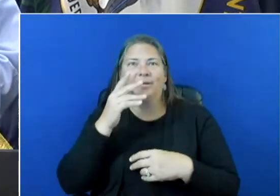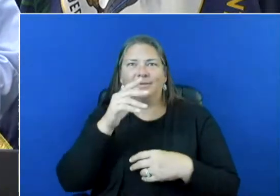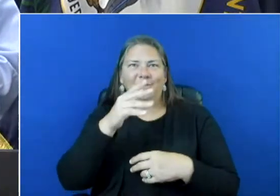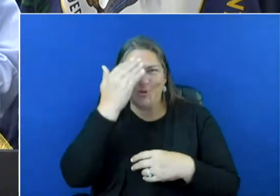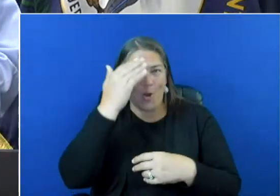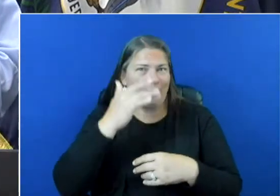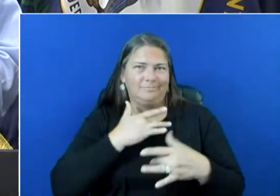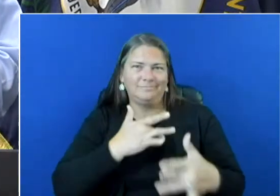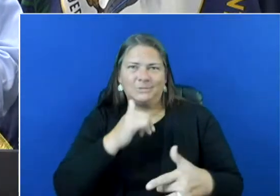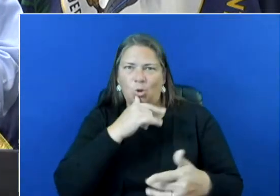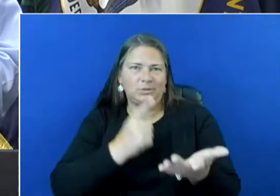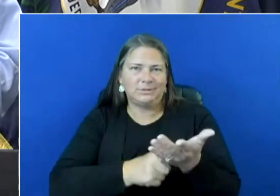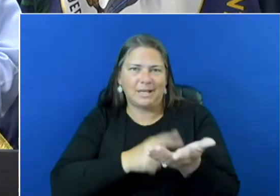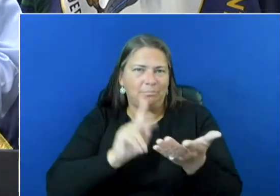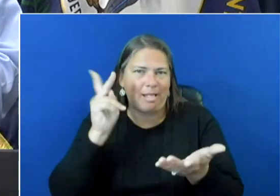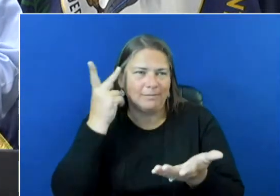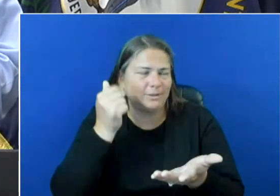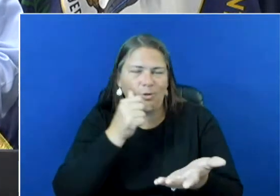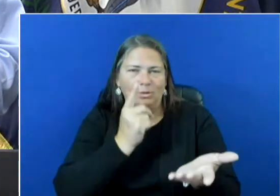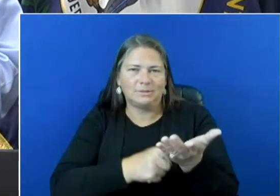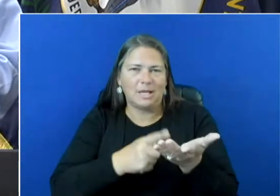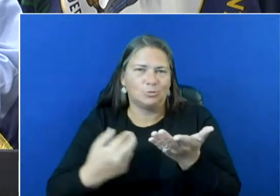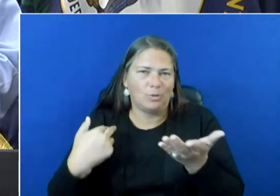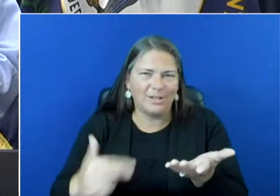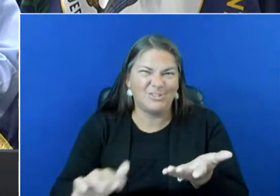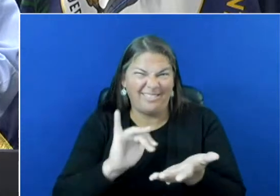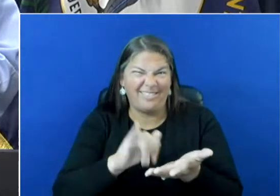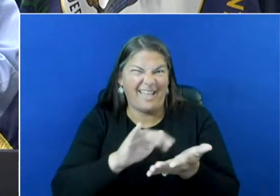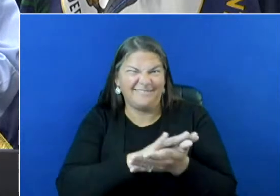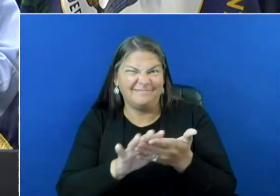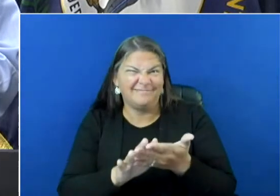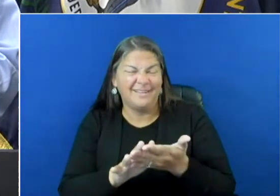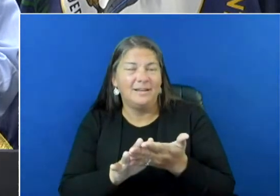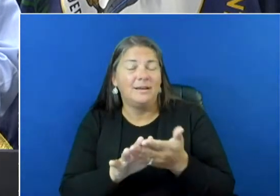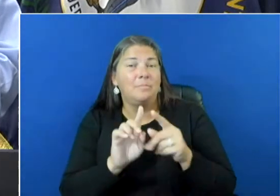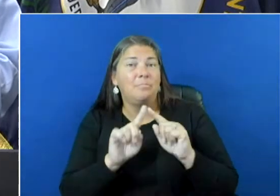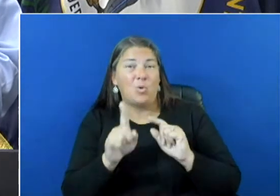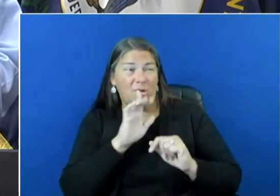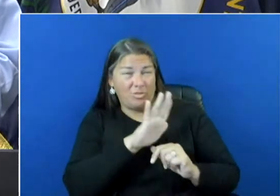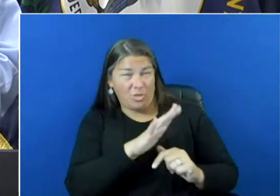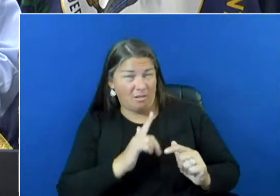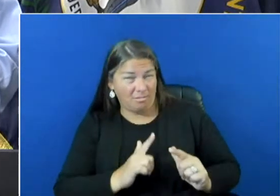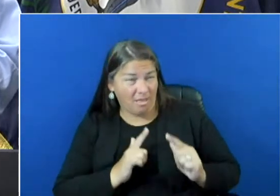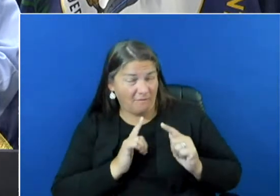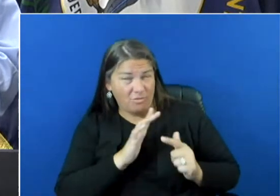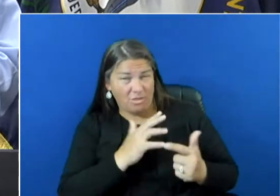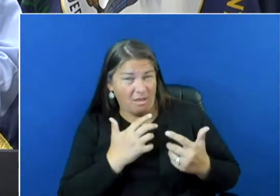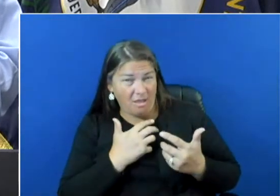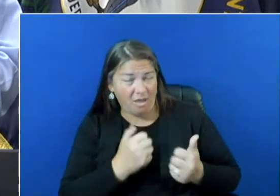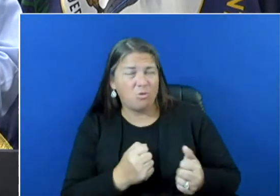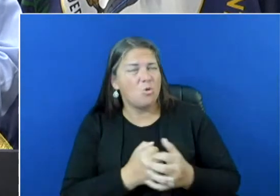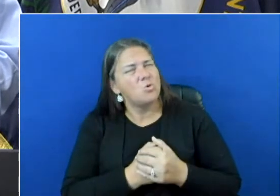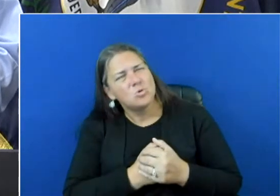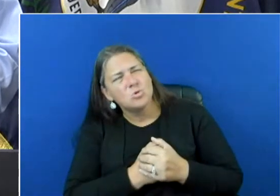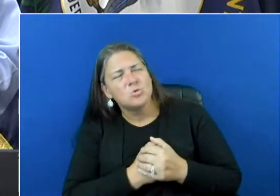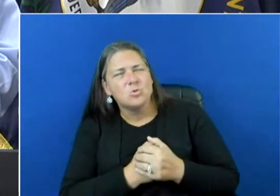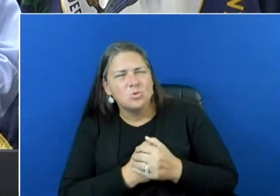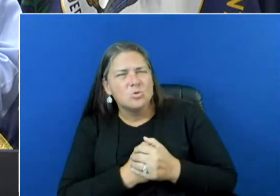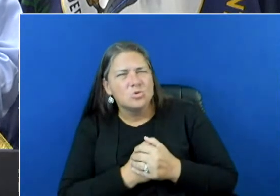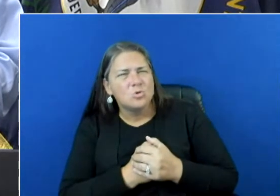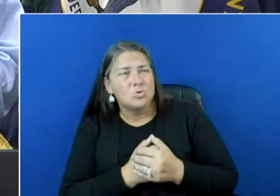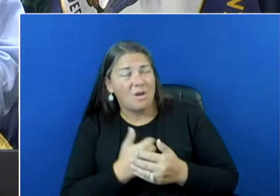pick. But their life and their health and us defeating this virus is on the